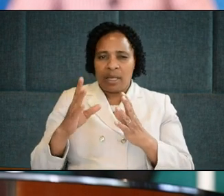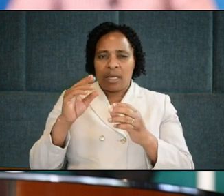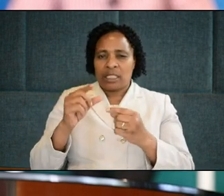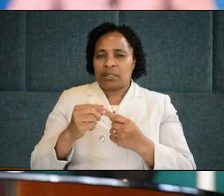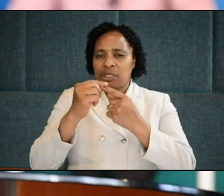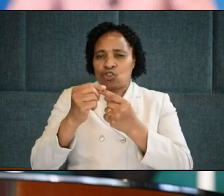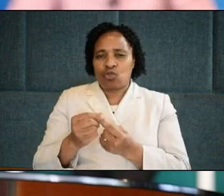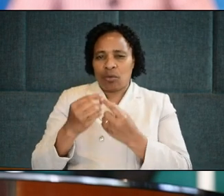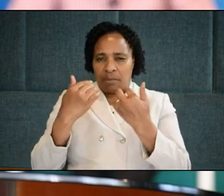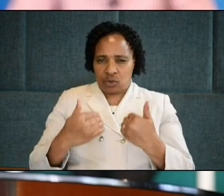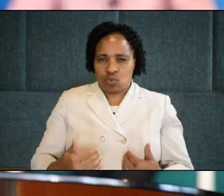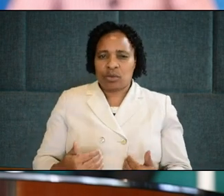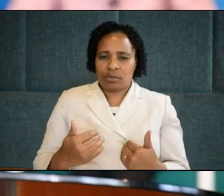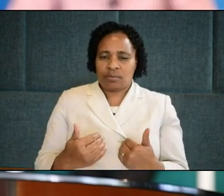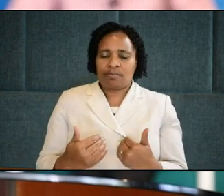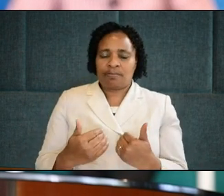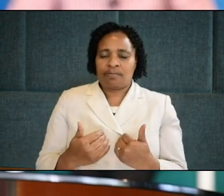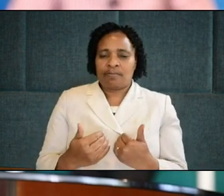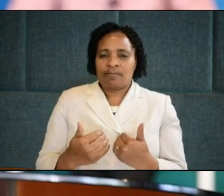special.